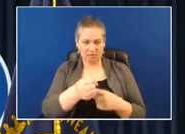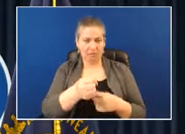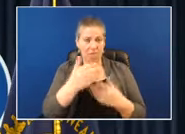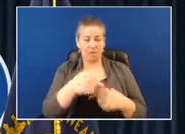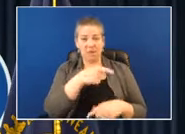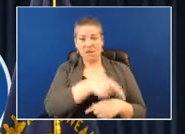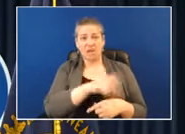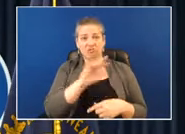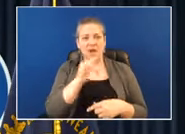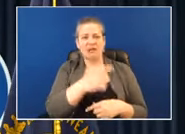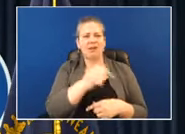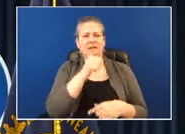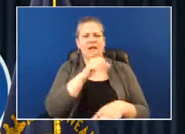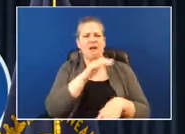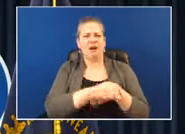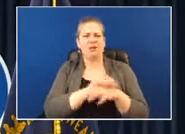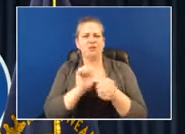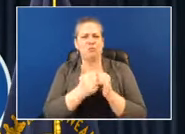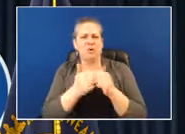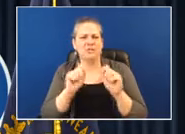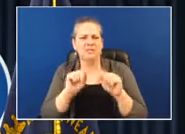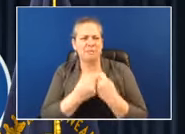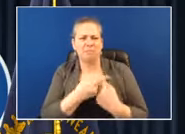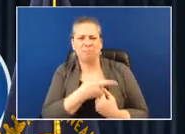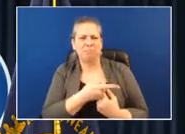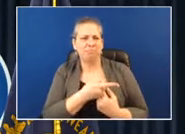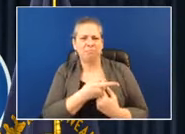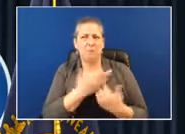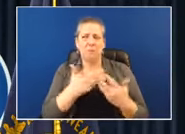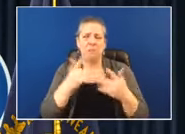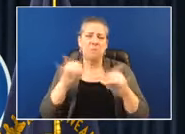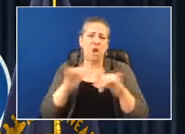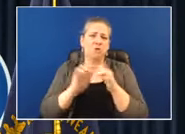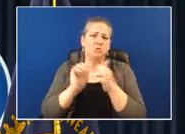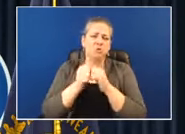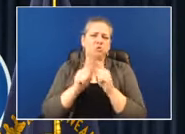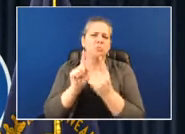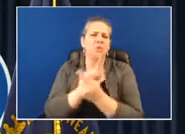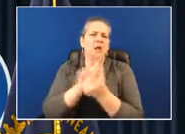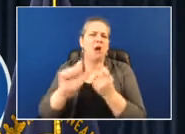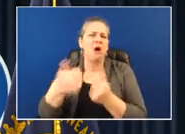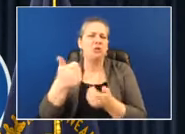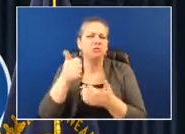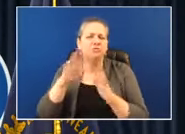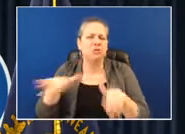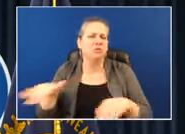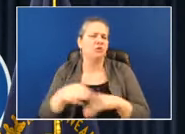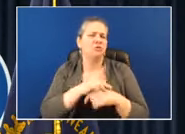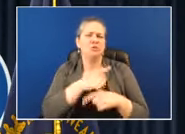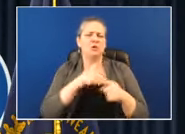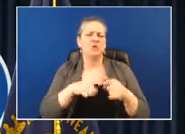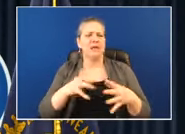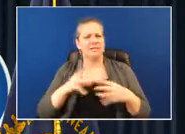not playing it for anything other than meeting other kids and trying to be just accepted as a human being. Listen, I love